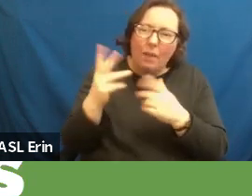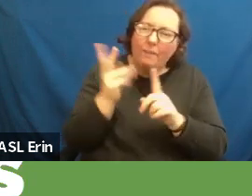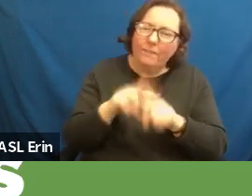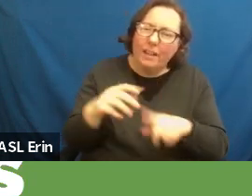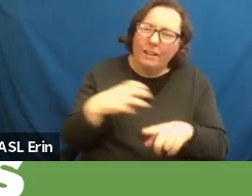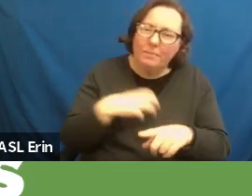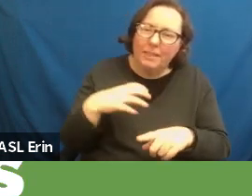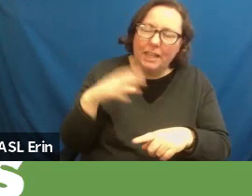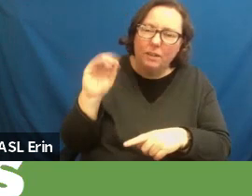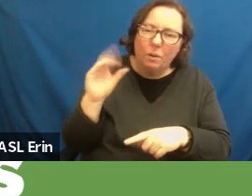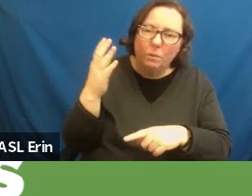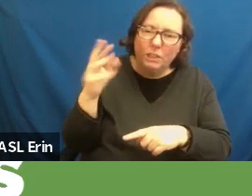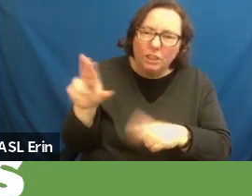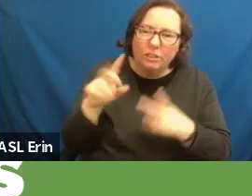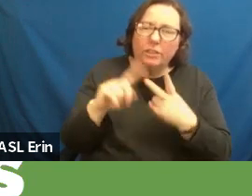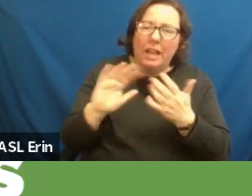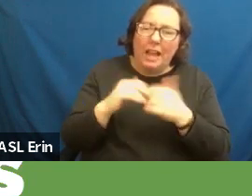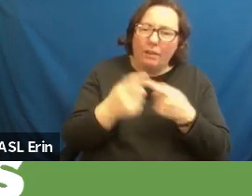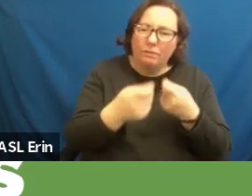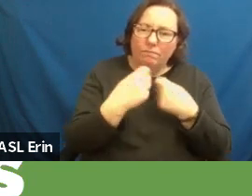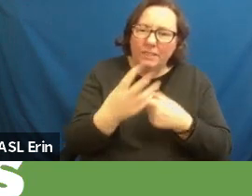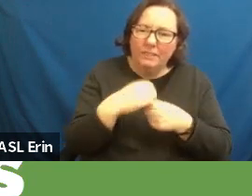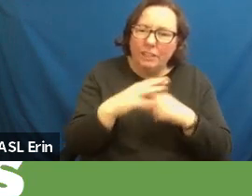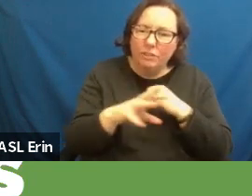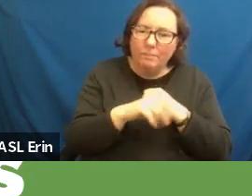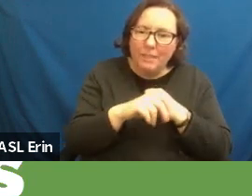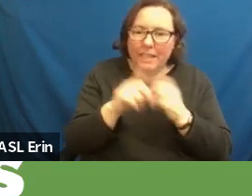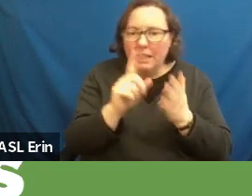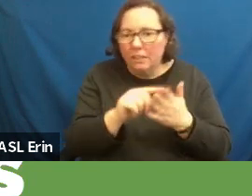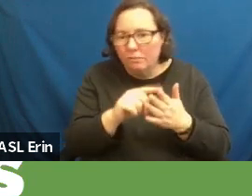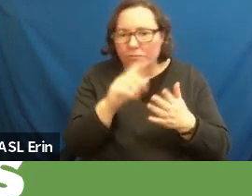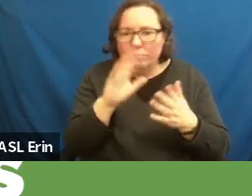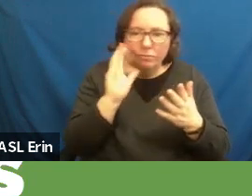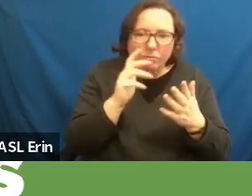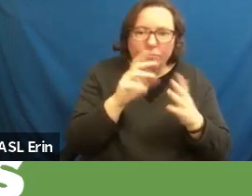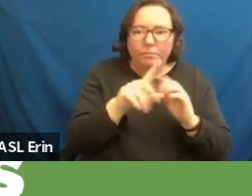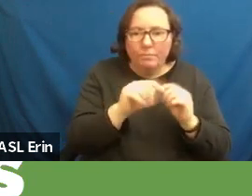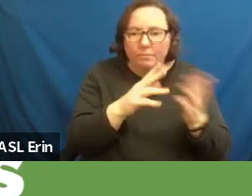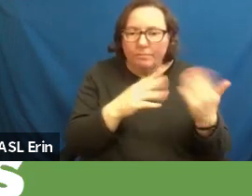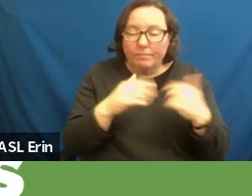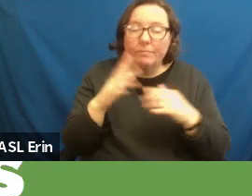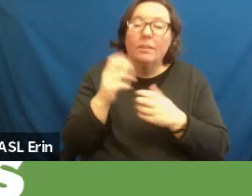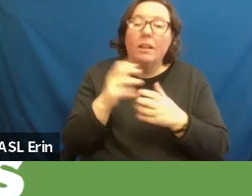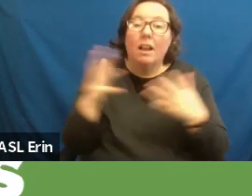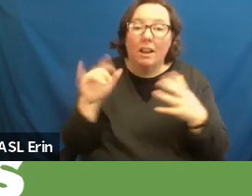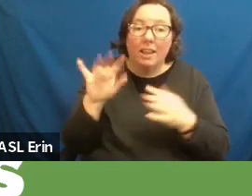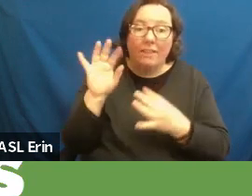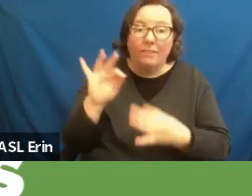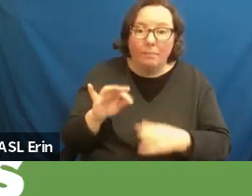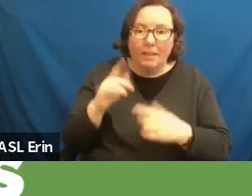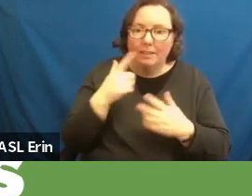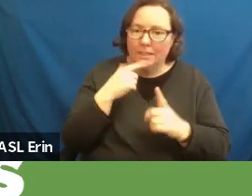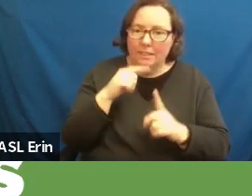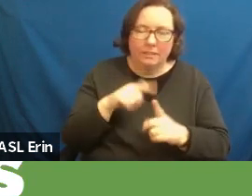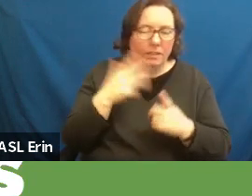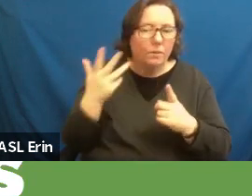engage with the media. Much of the feedback that came from the integration and the Youth Activist Summit was that we do not